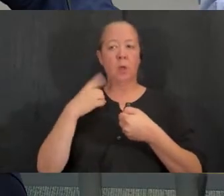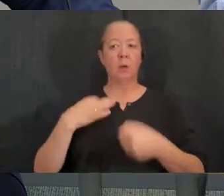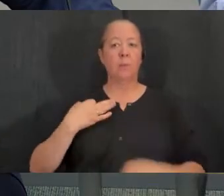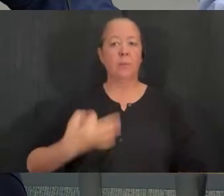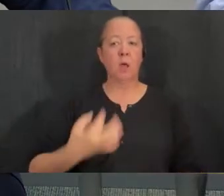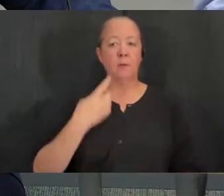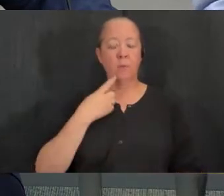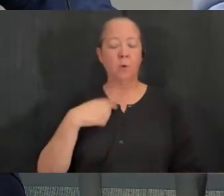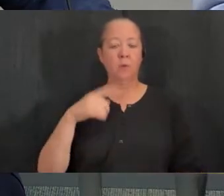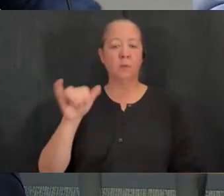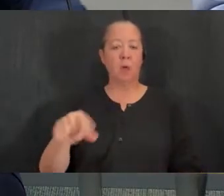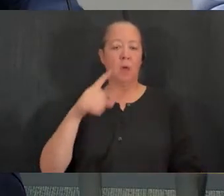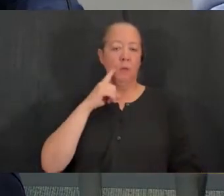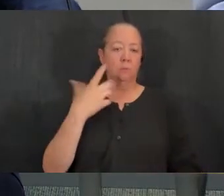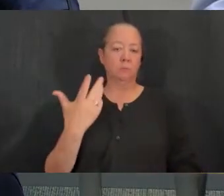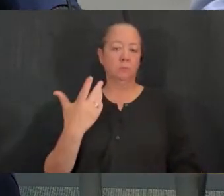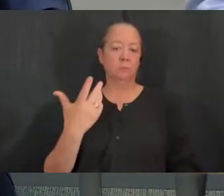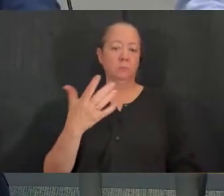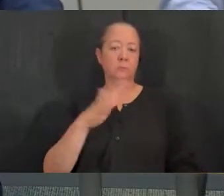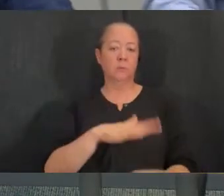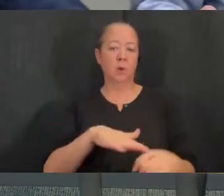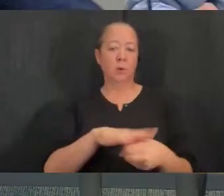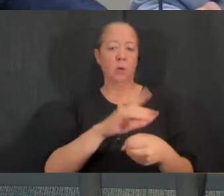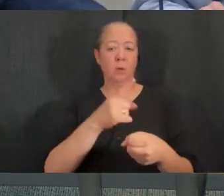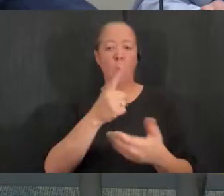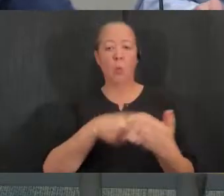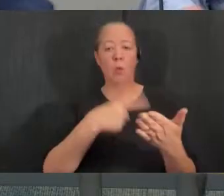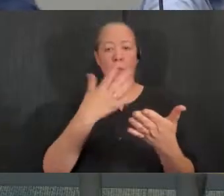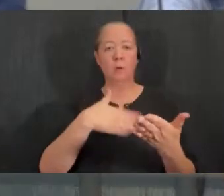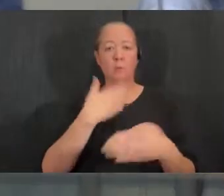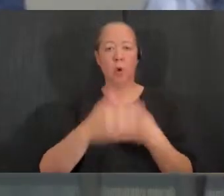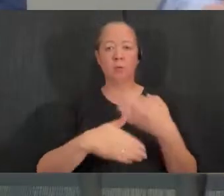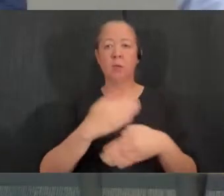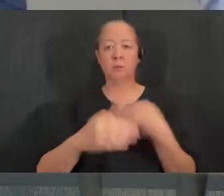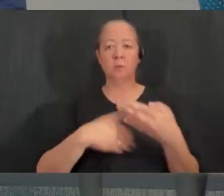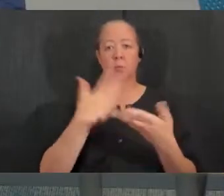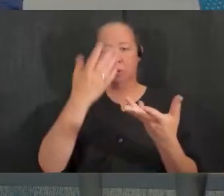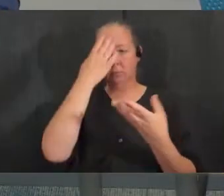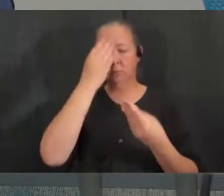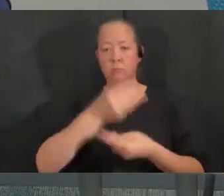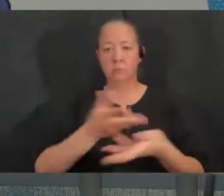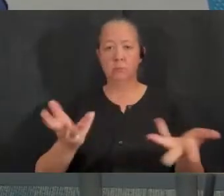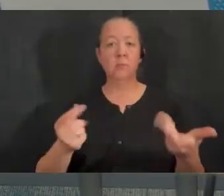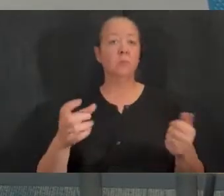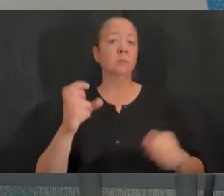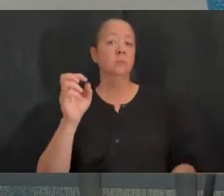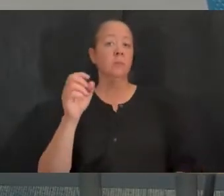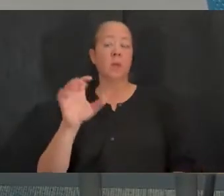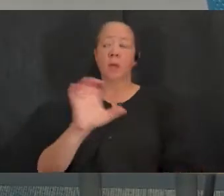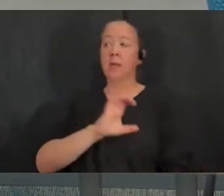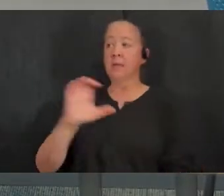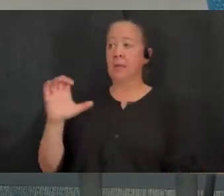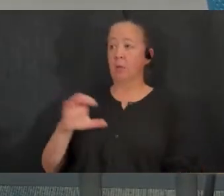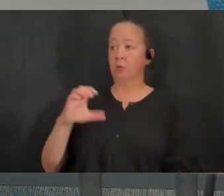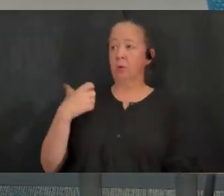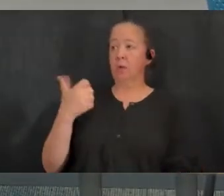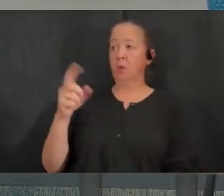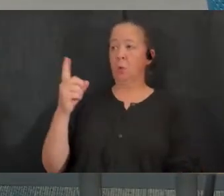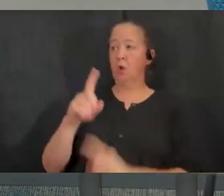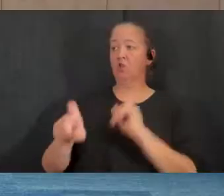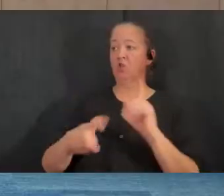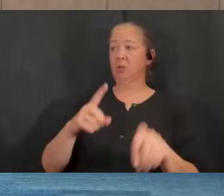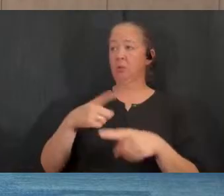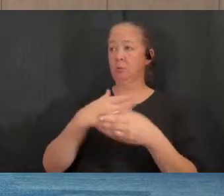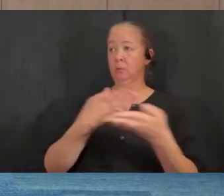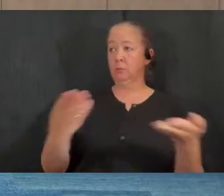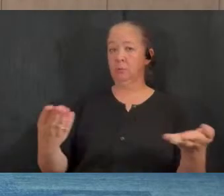what the process is. Over. Council, any questions for the Public Works Director or the Town Administrator? Okay, is there